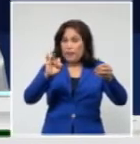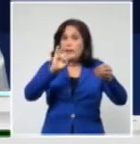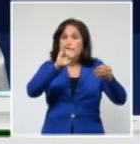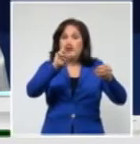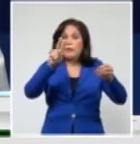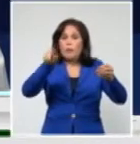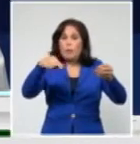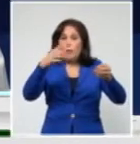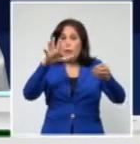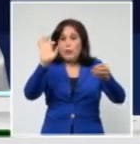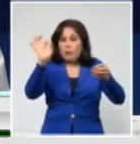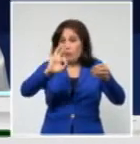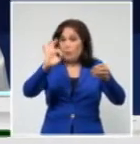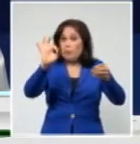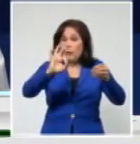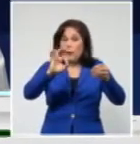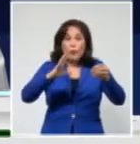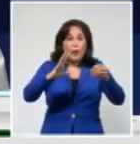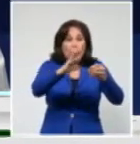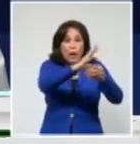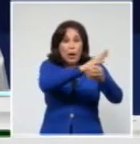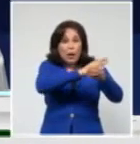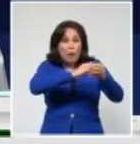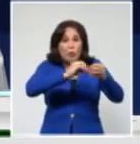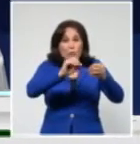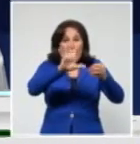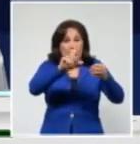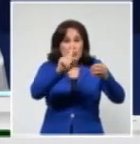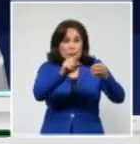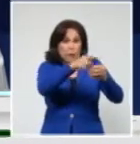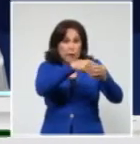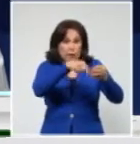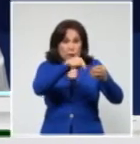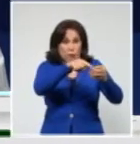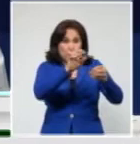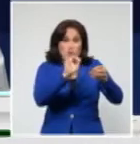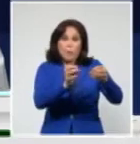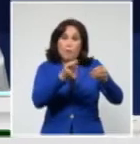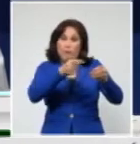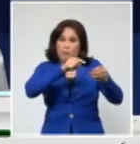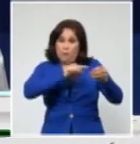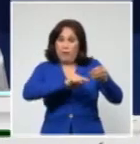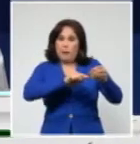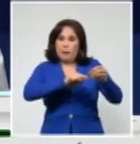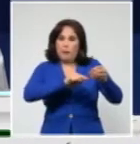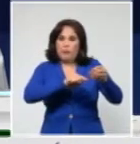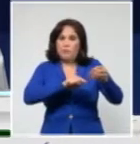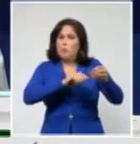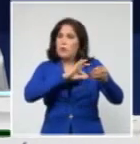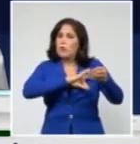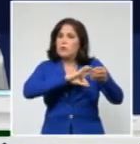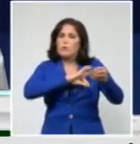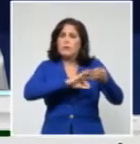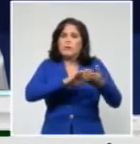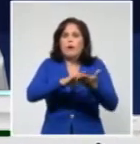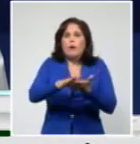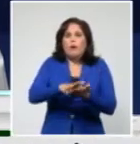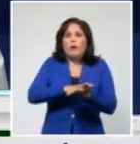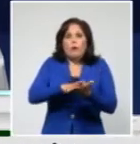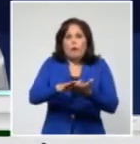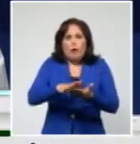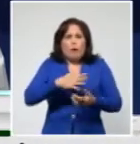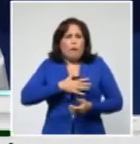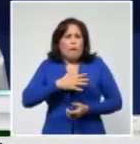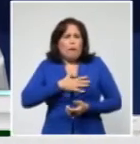20, 5 of which are under 18, for a total of 536 children